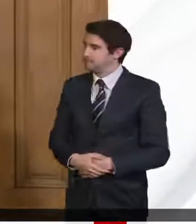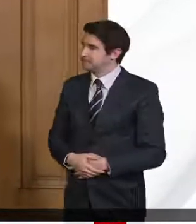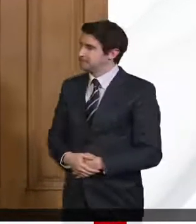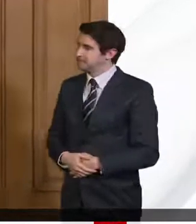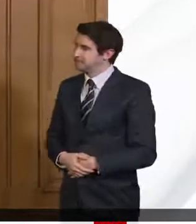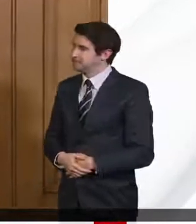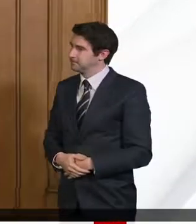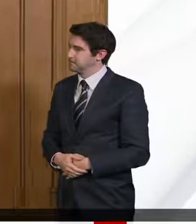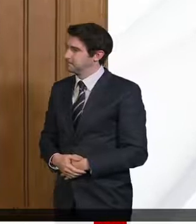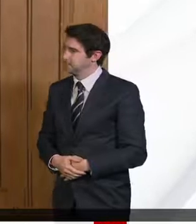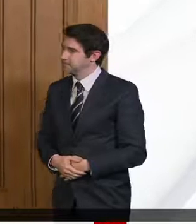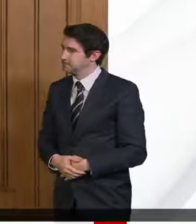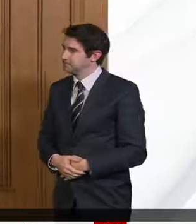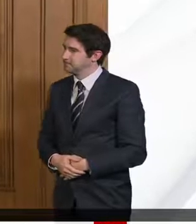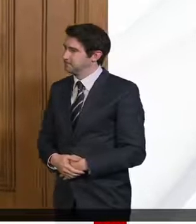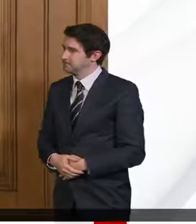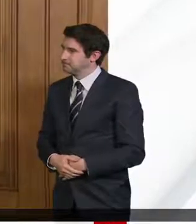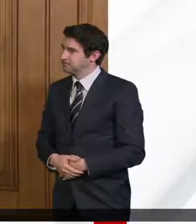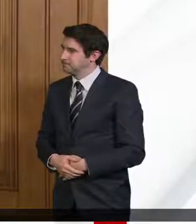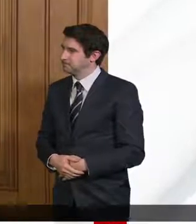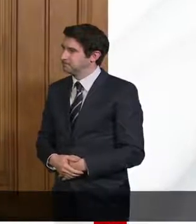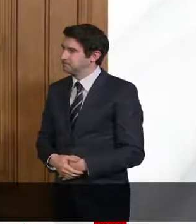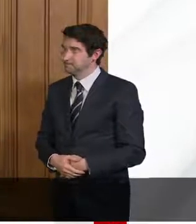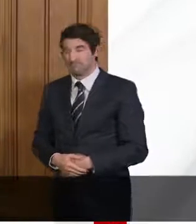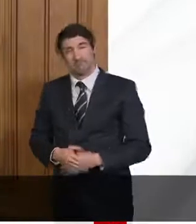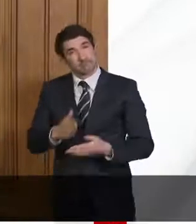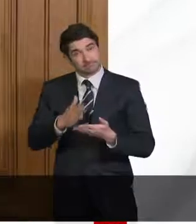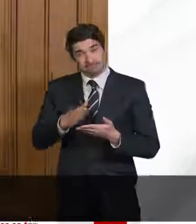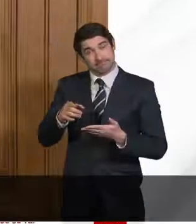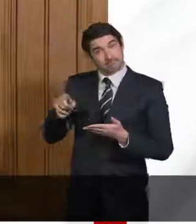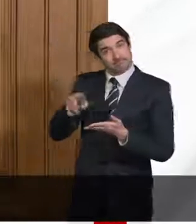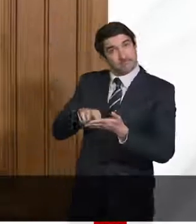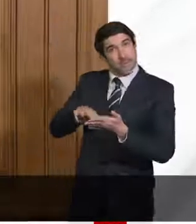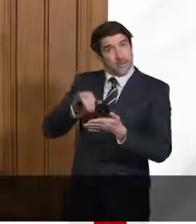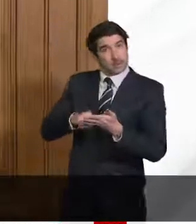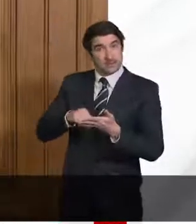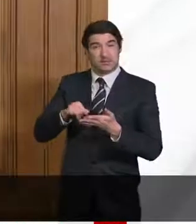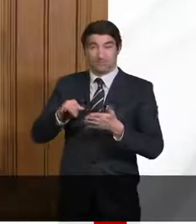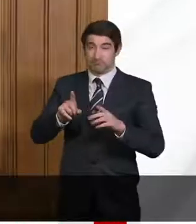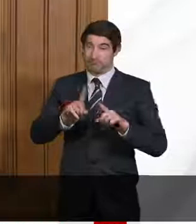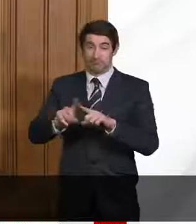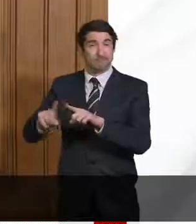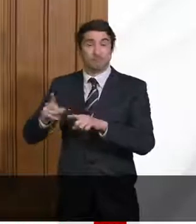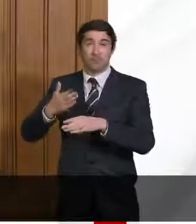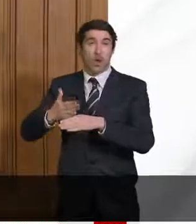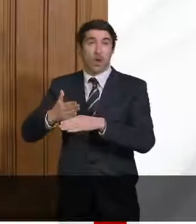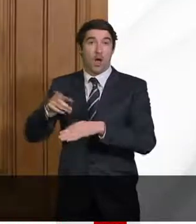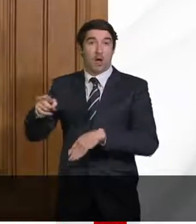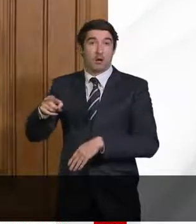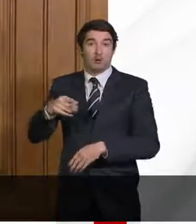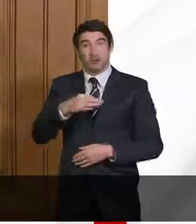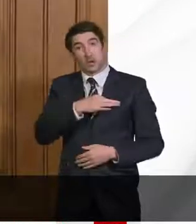are working round the clock, pulling out all the stops to prepare for the expected surge in patients